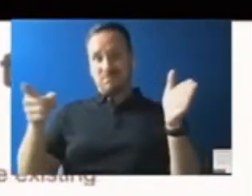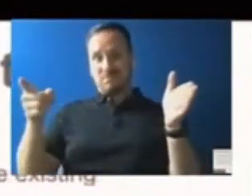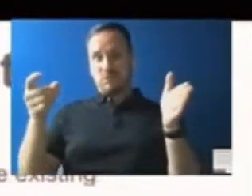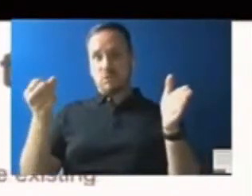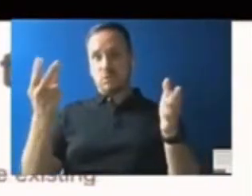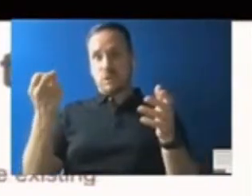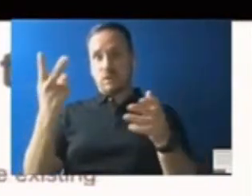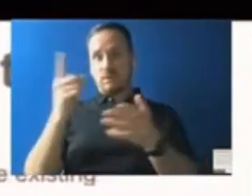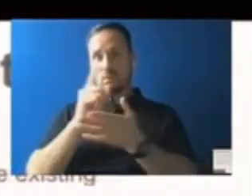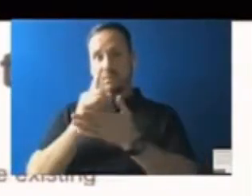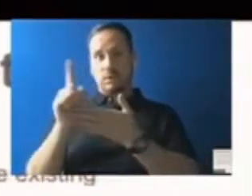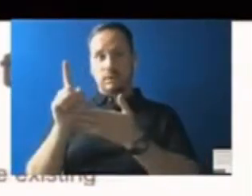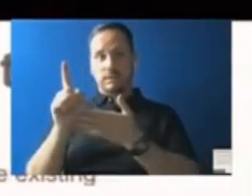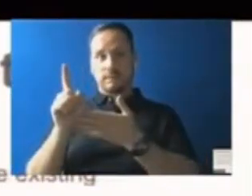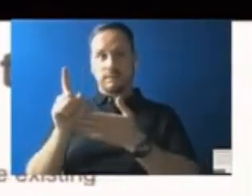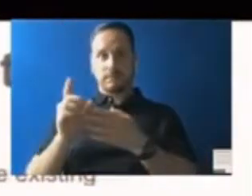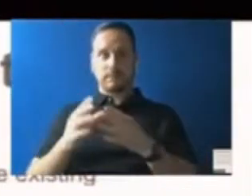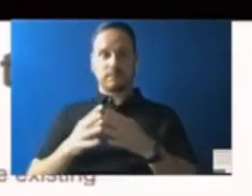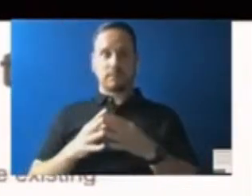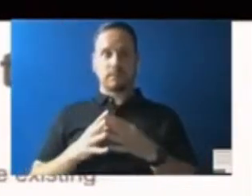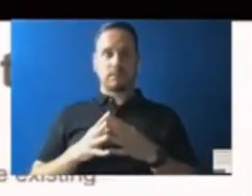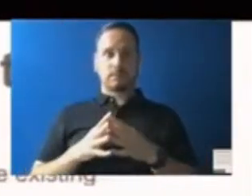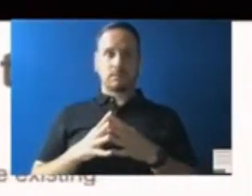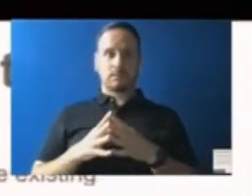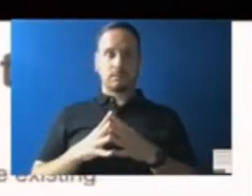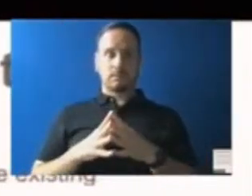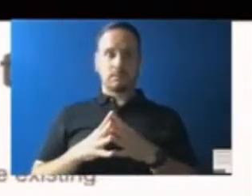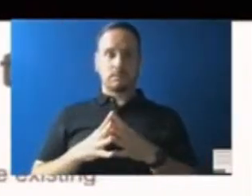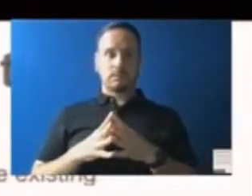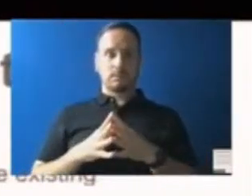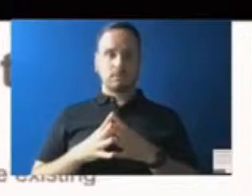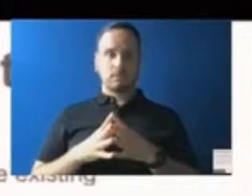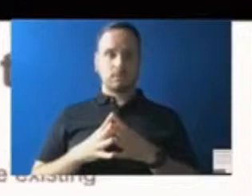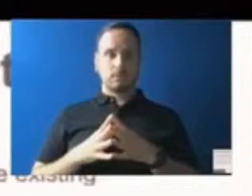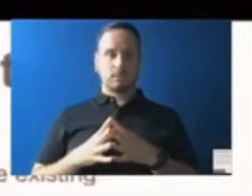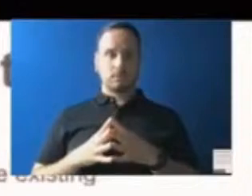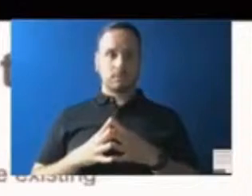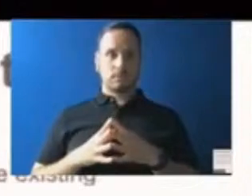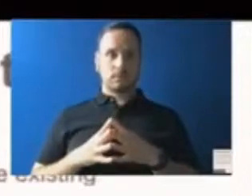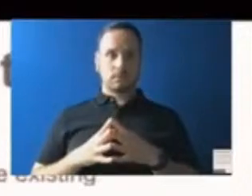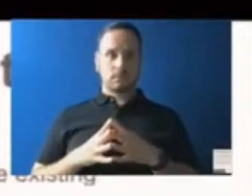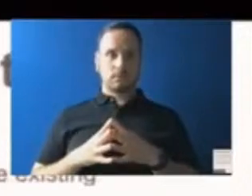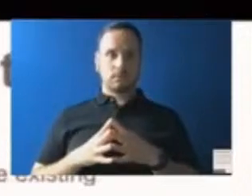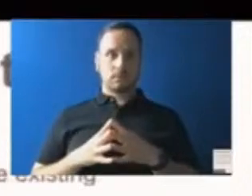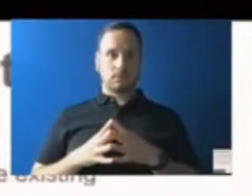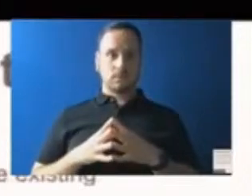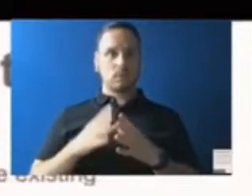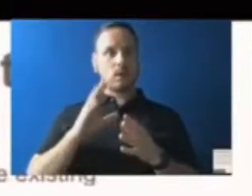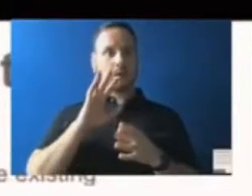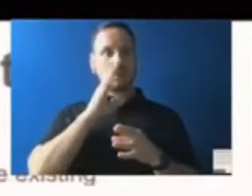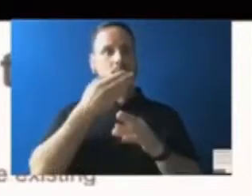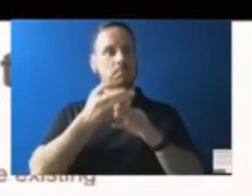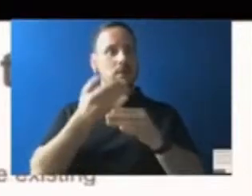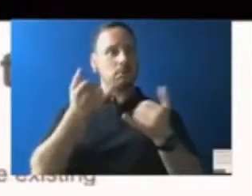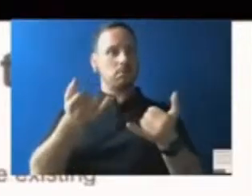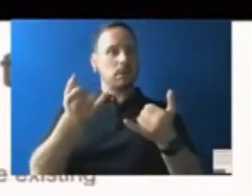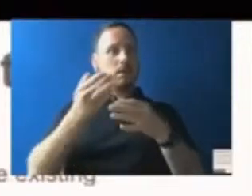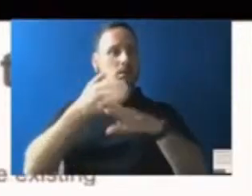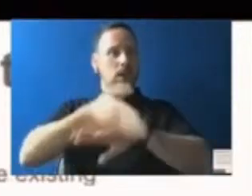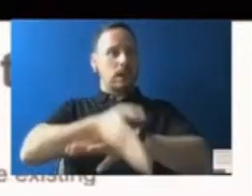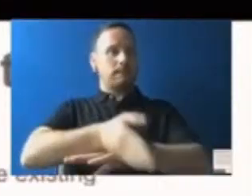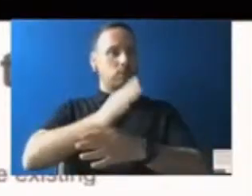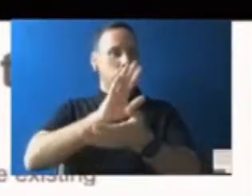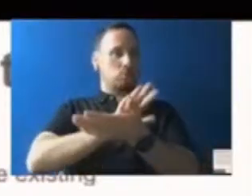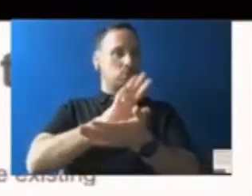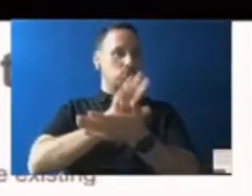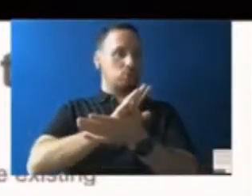Something else we want to share with you, which we've definitely heard from our public, is around our after-school enrichment program. Before and after-school programs